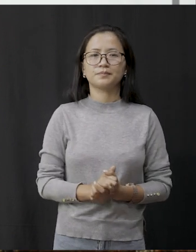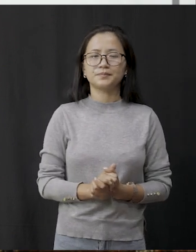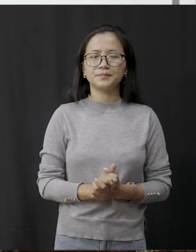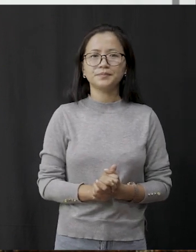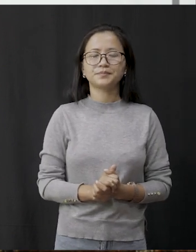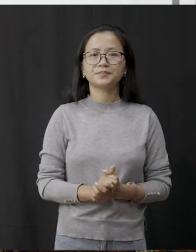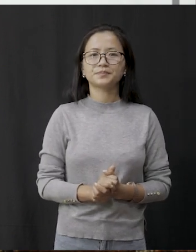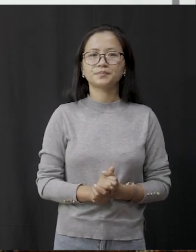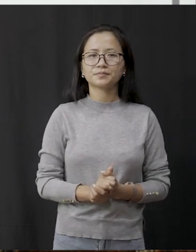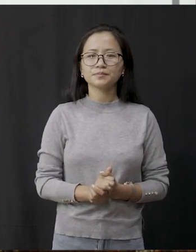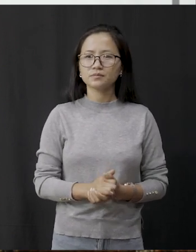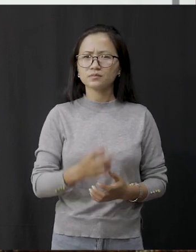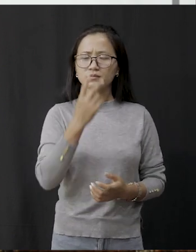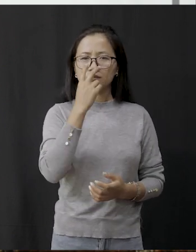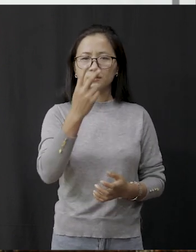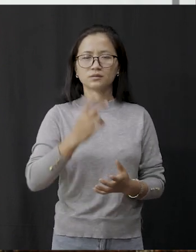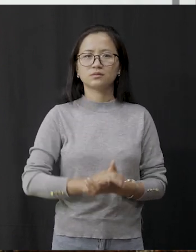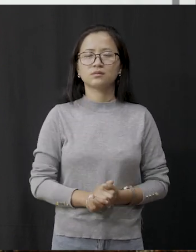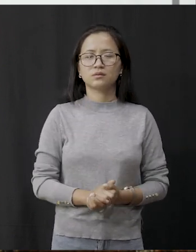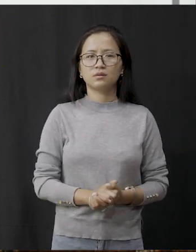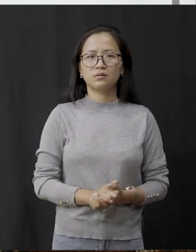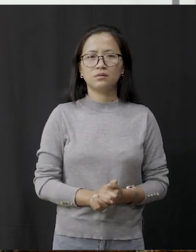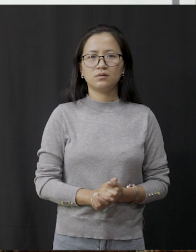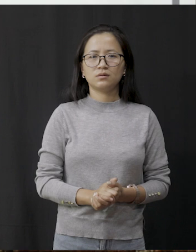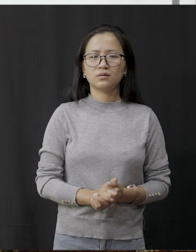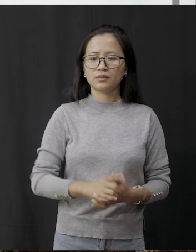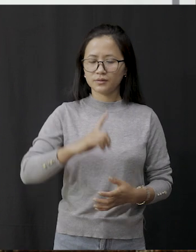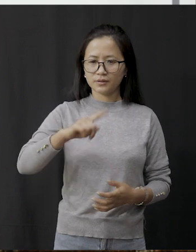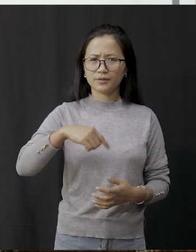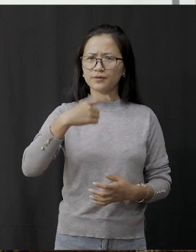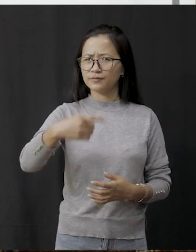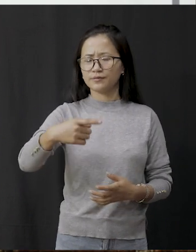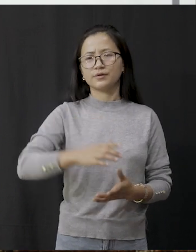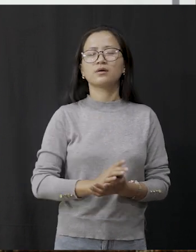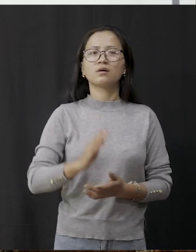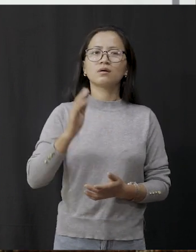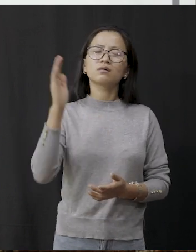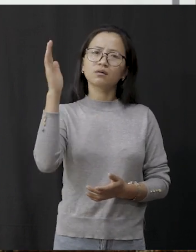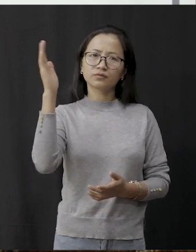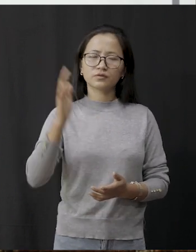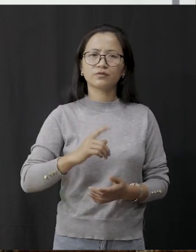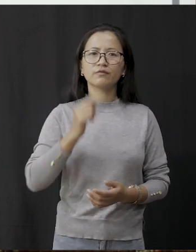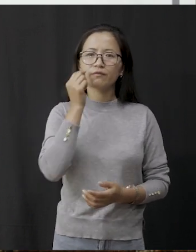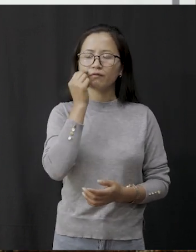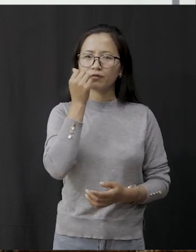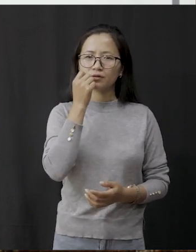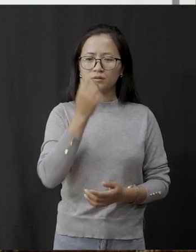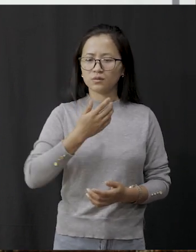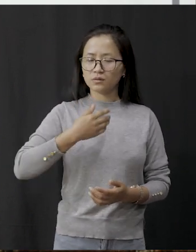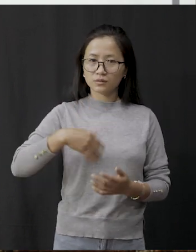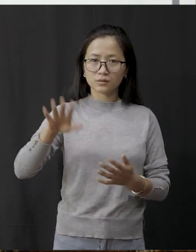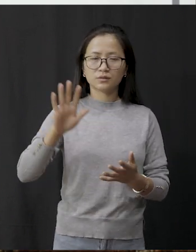right? But they noticed this thing that in every afternoon, the father always